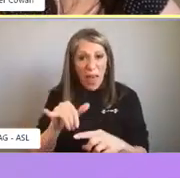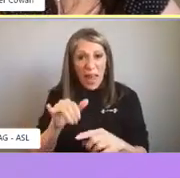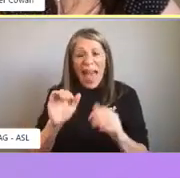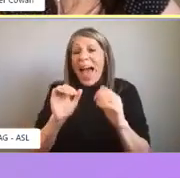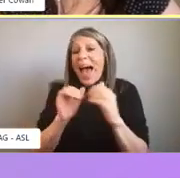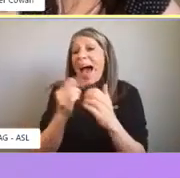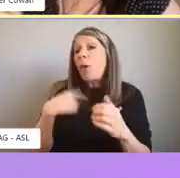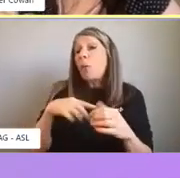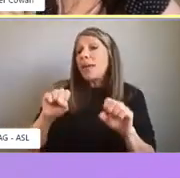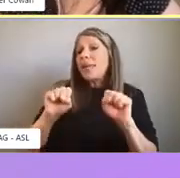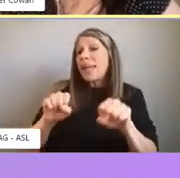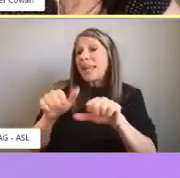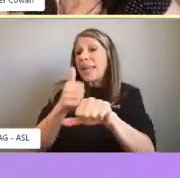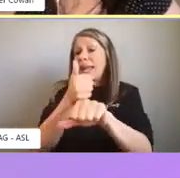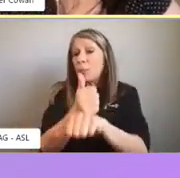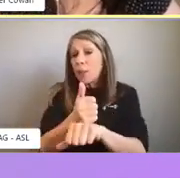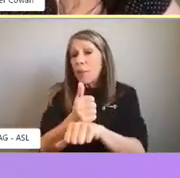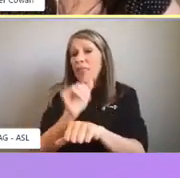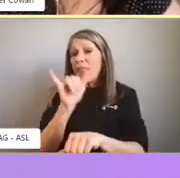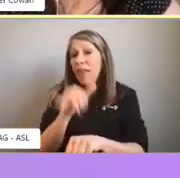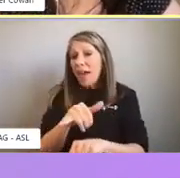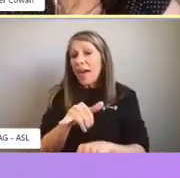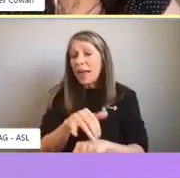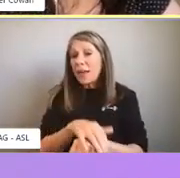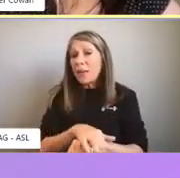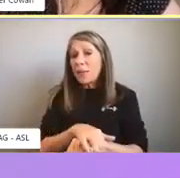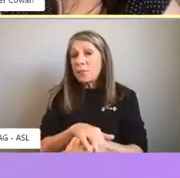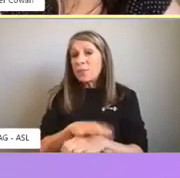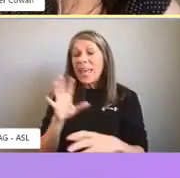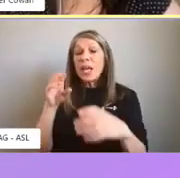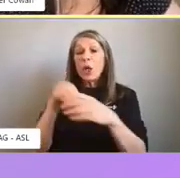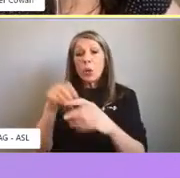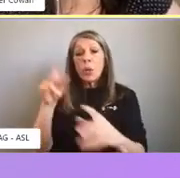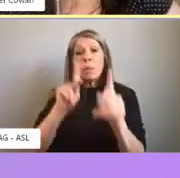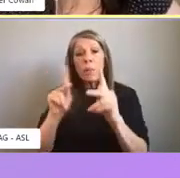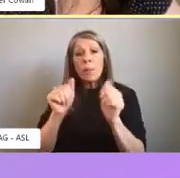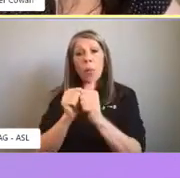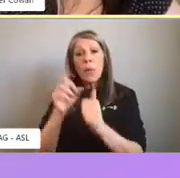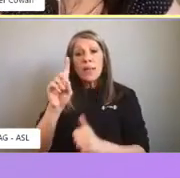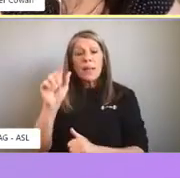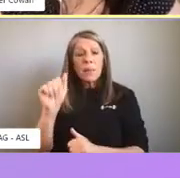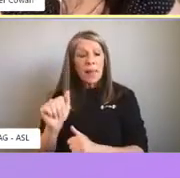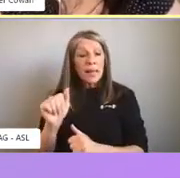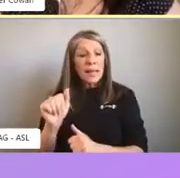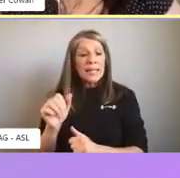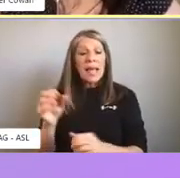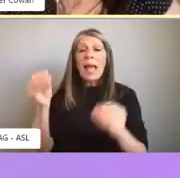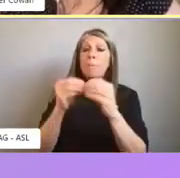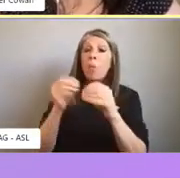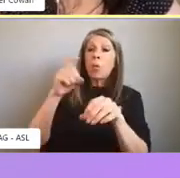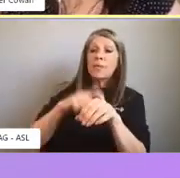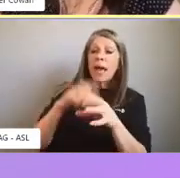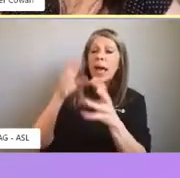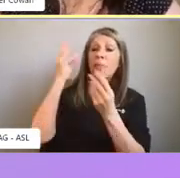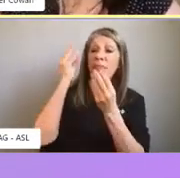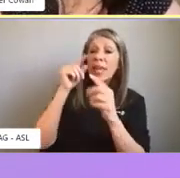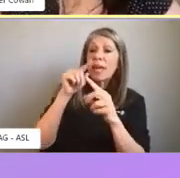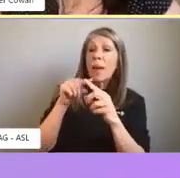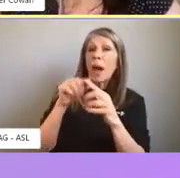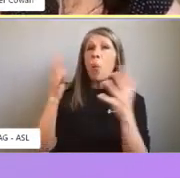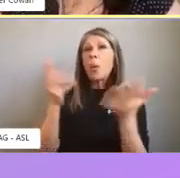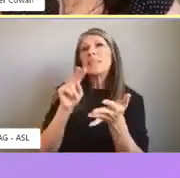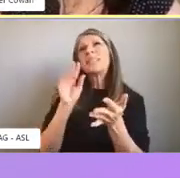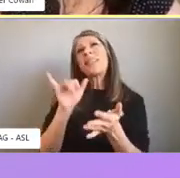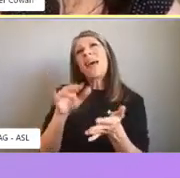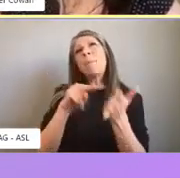can implement that, and including people with disabilities, for example, and more time is spent thinking about, well, what does that